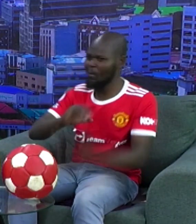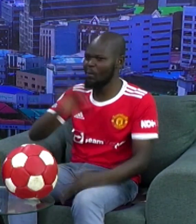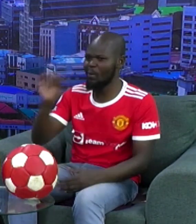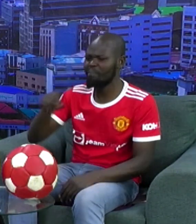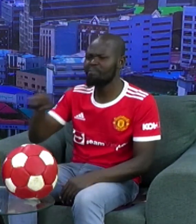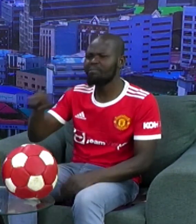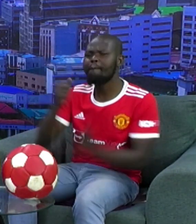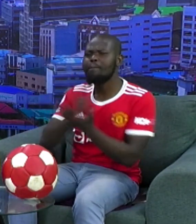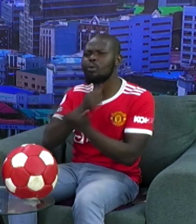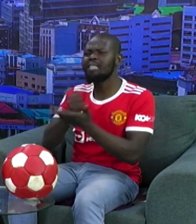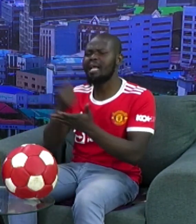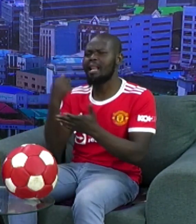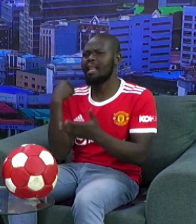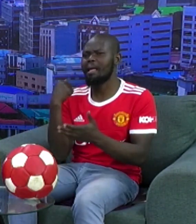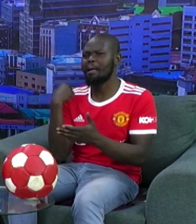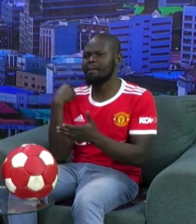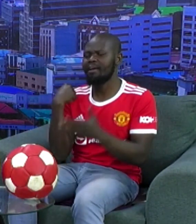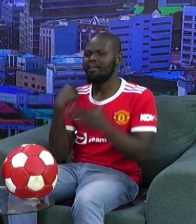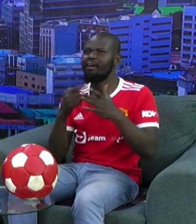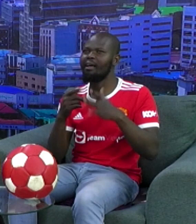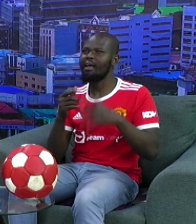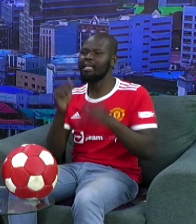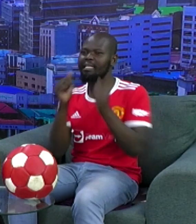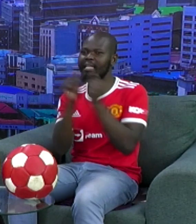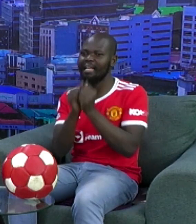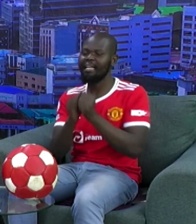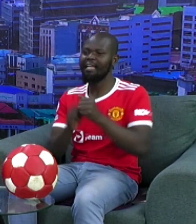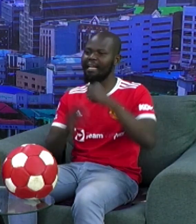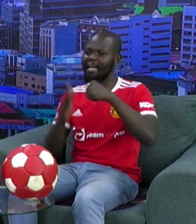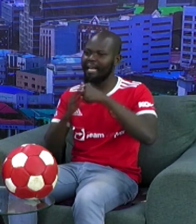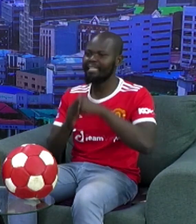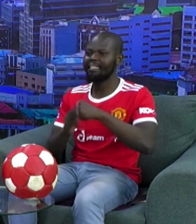from 2020, this year 2023. Right.